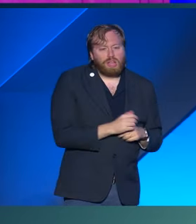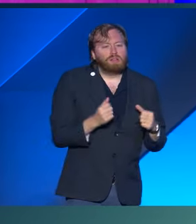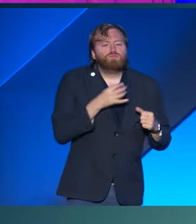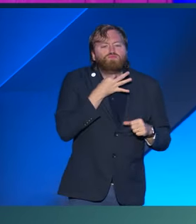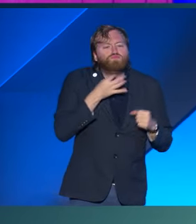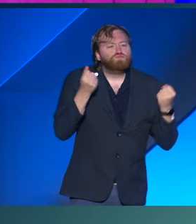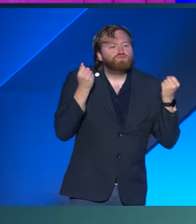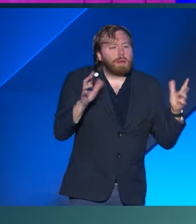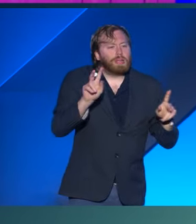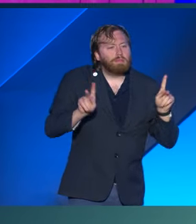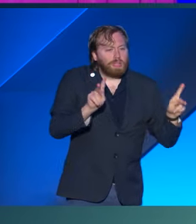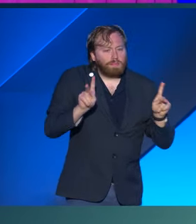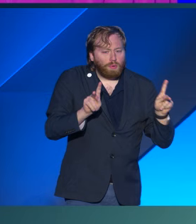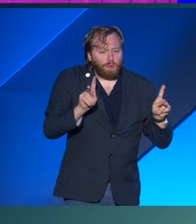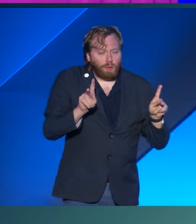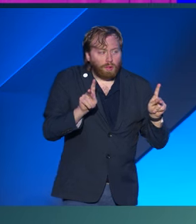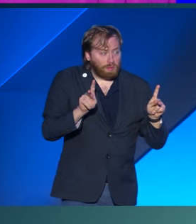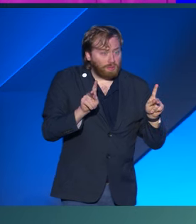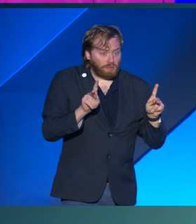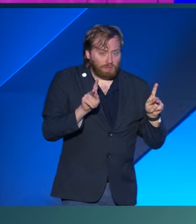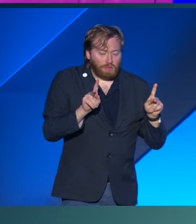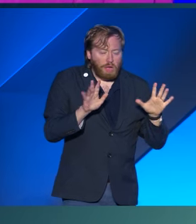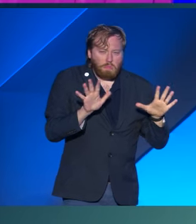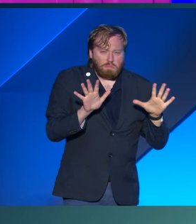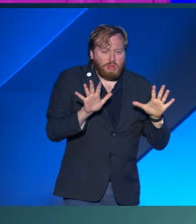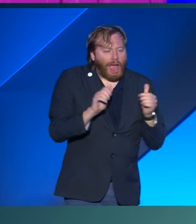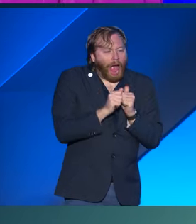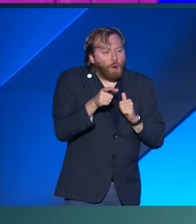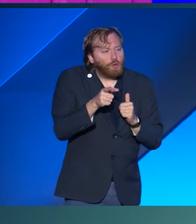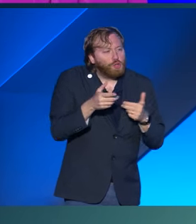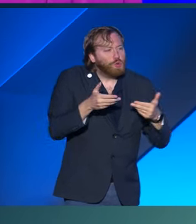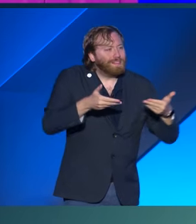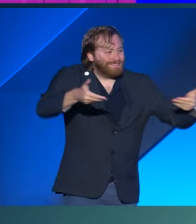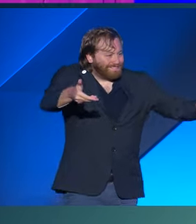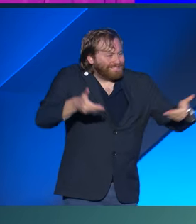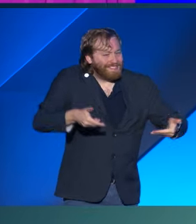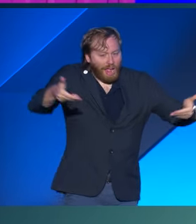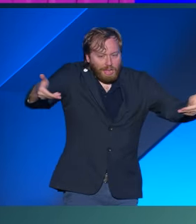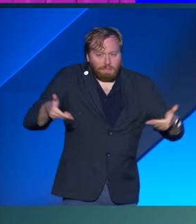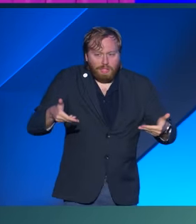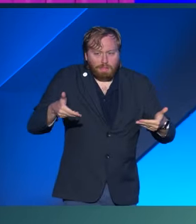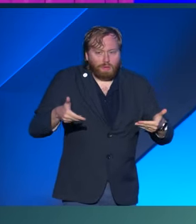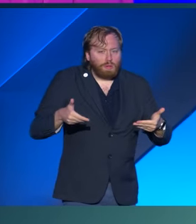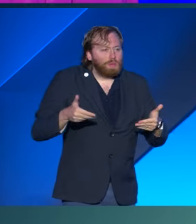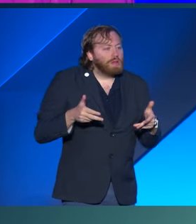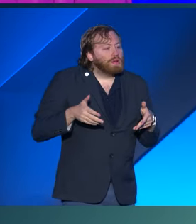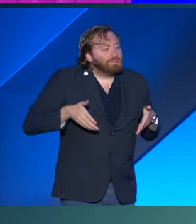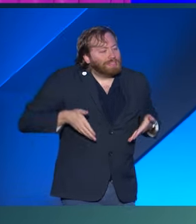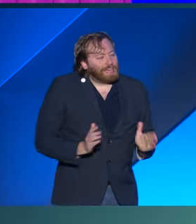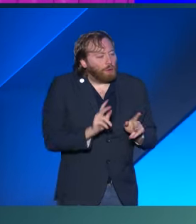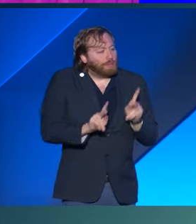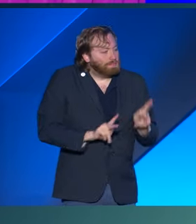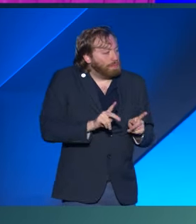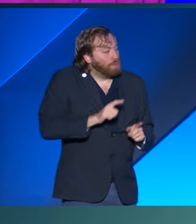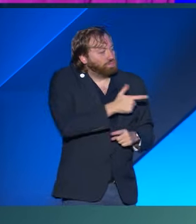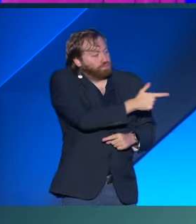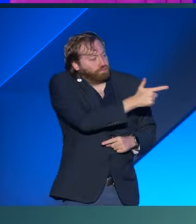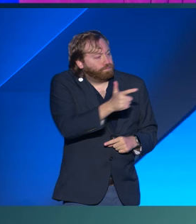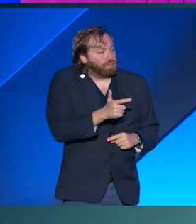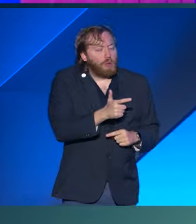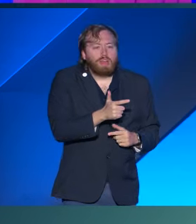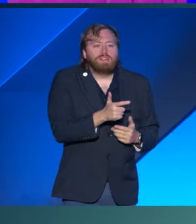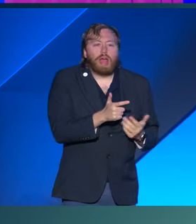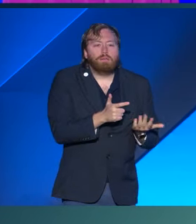and how are you inviting people and enabling the voices in the room that aren't otherwise there or